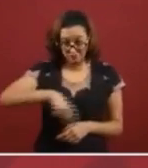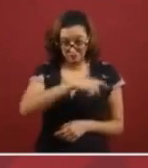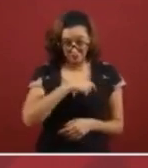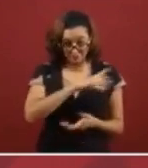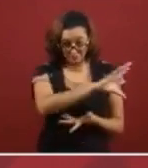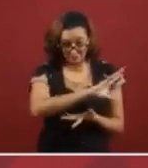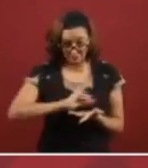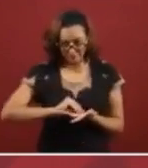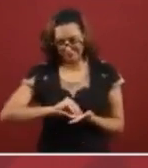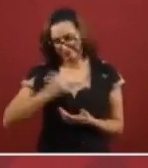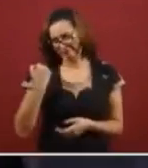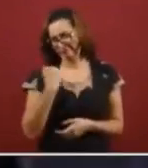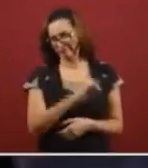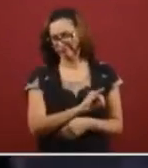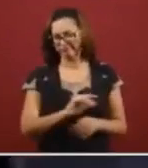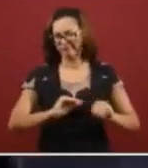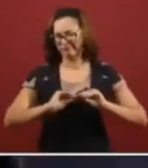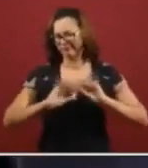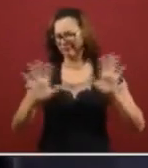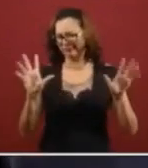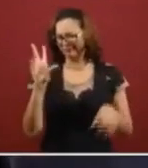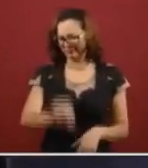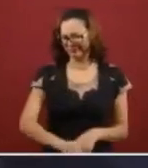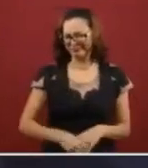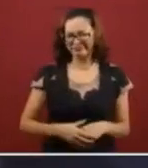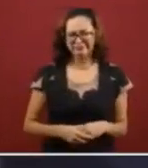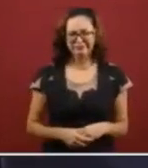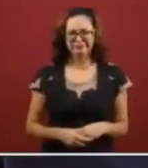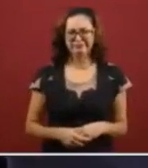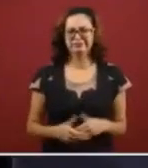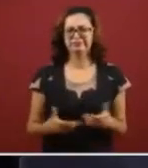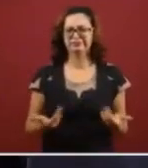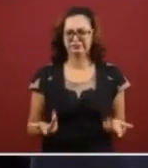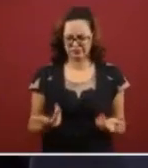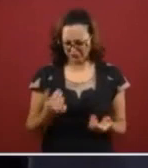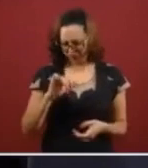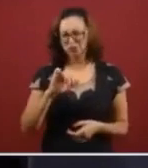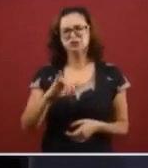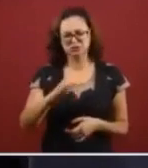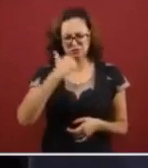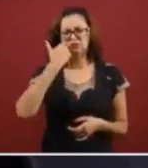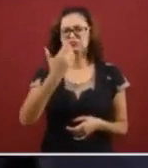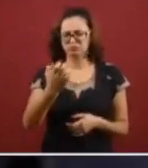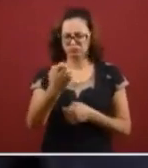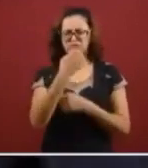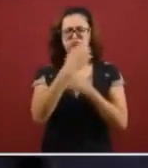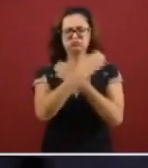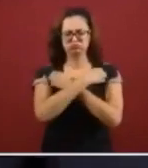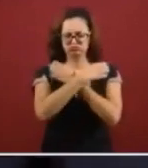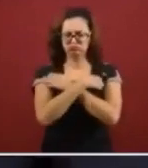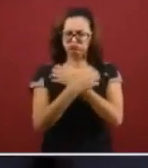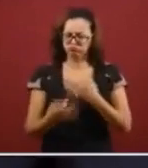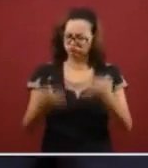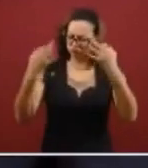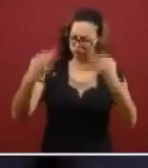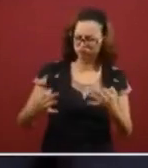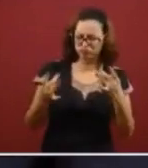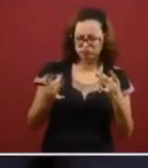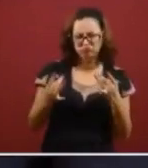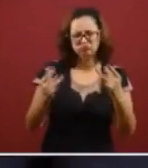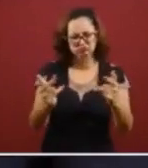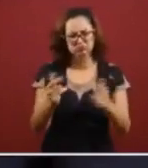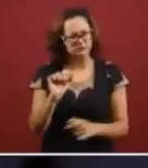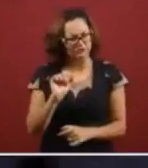something we're not going to follow. That will not continue. Yes, we care about the quality, but we